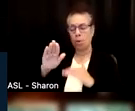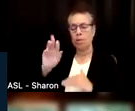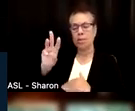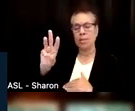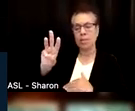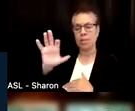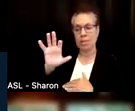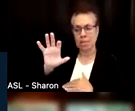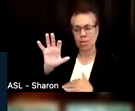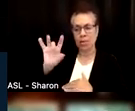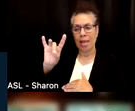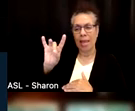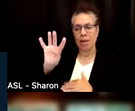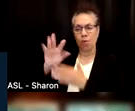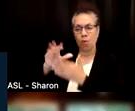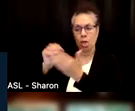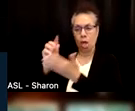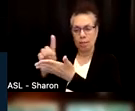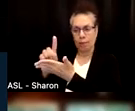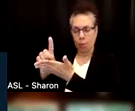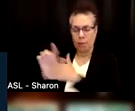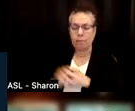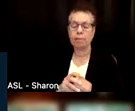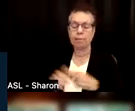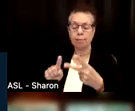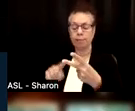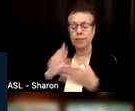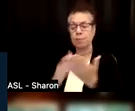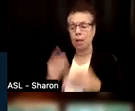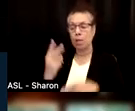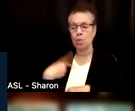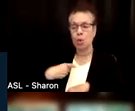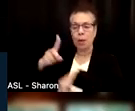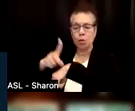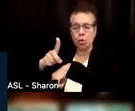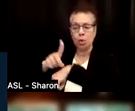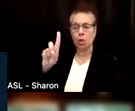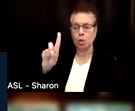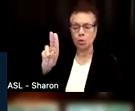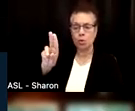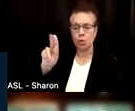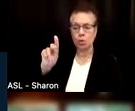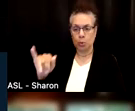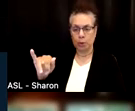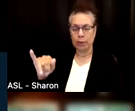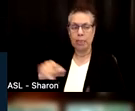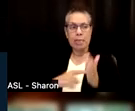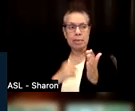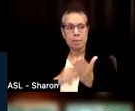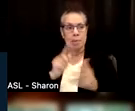$684 per week. Then there's usually a second aspect, which is a duties test. So sometimes people think that